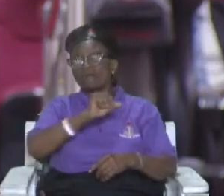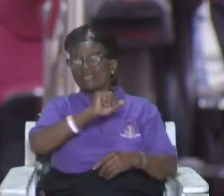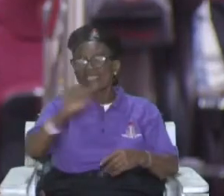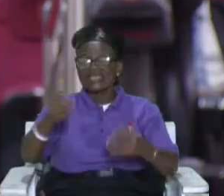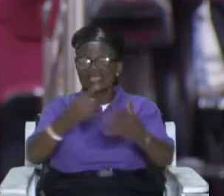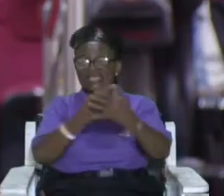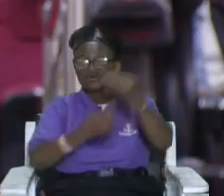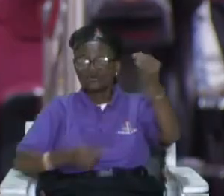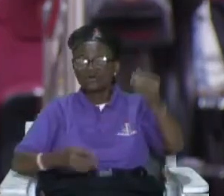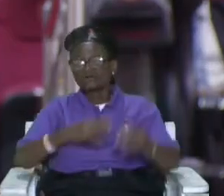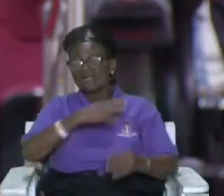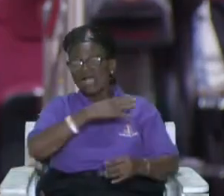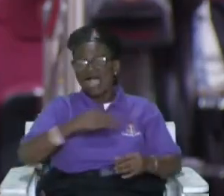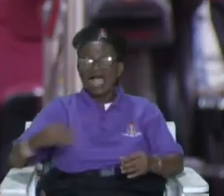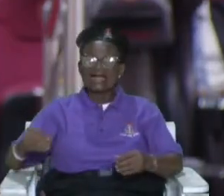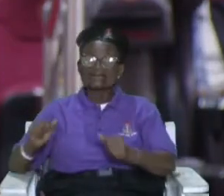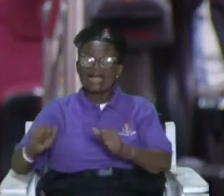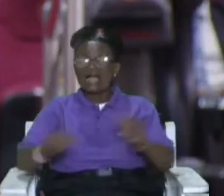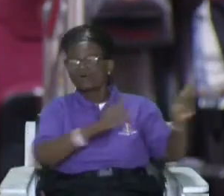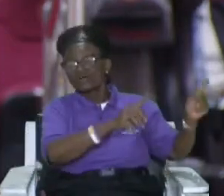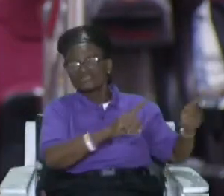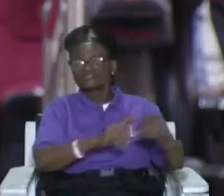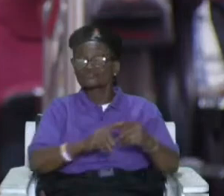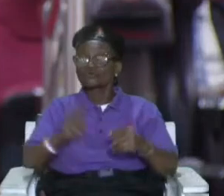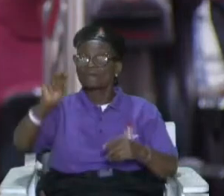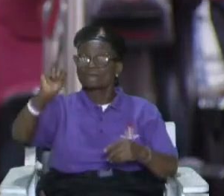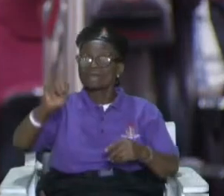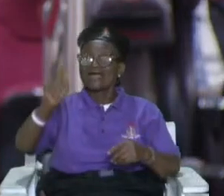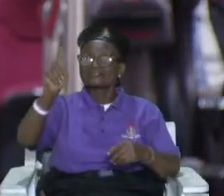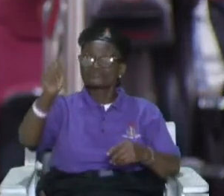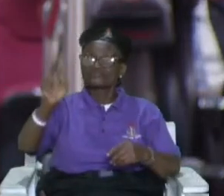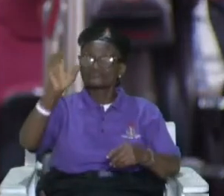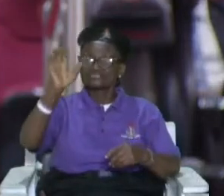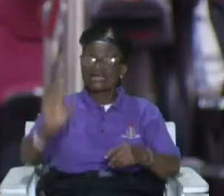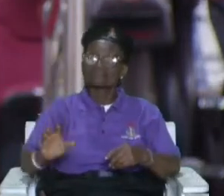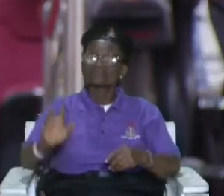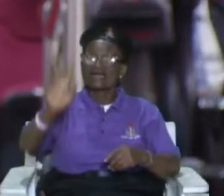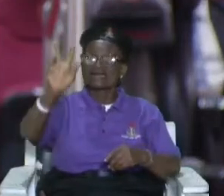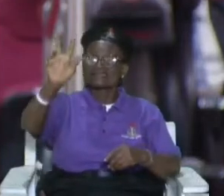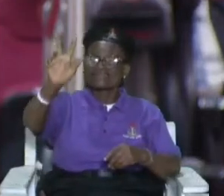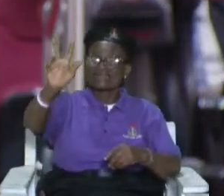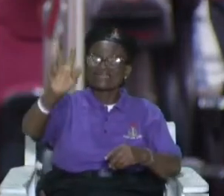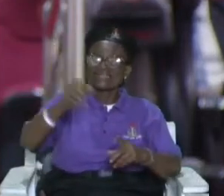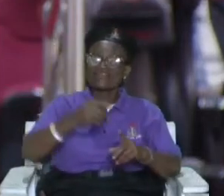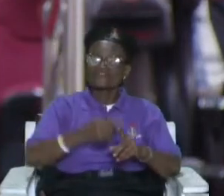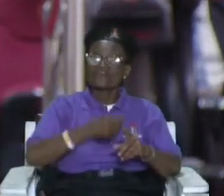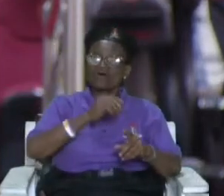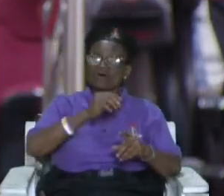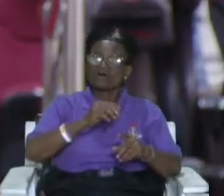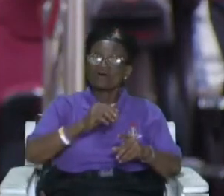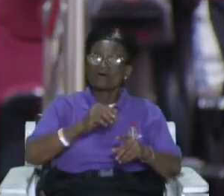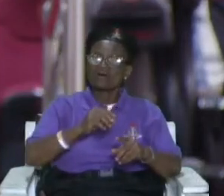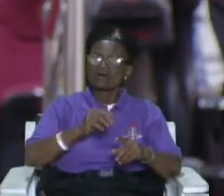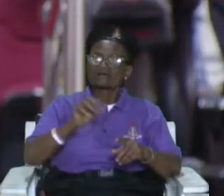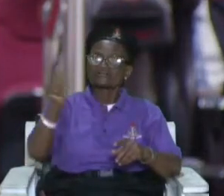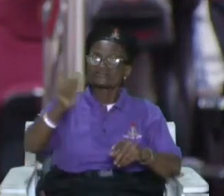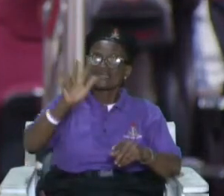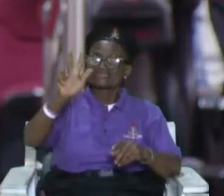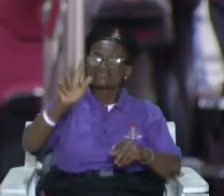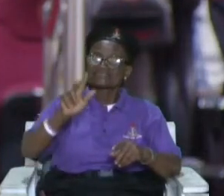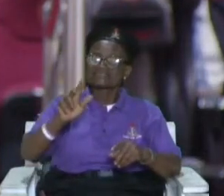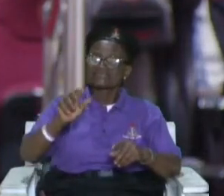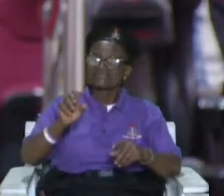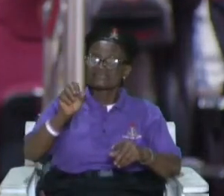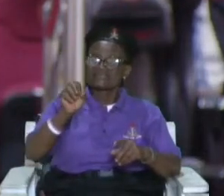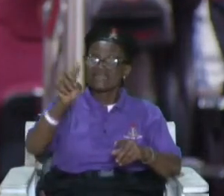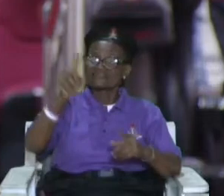And according to Matthew chapter 3 verse 11 to 12, Matthew 3 verse 11 to 12, the